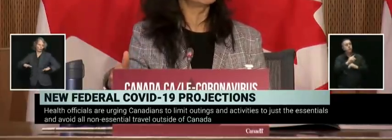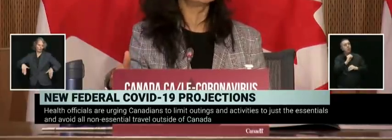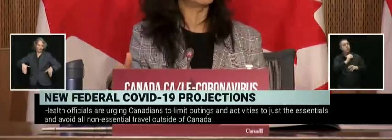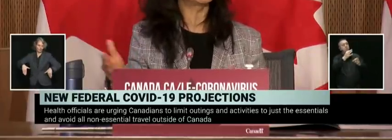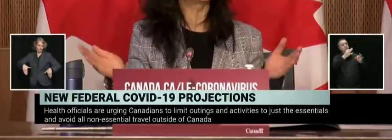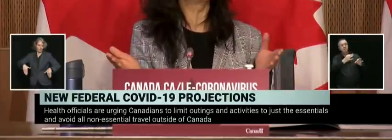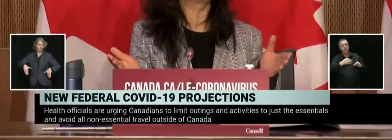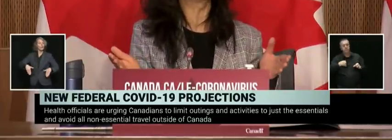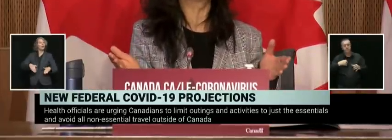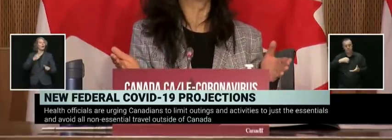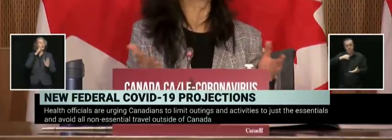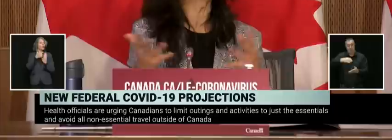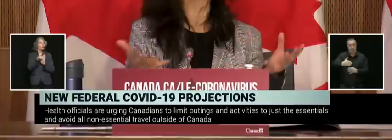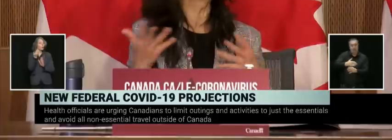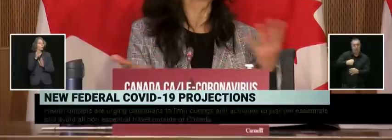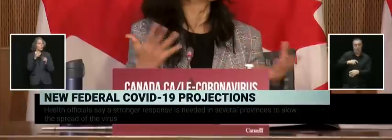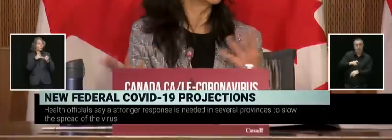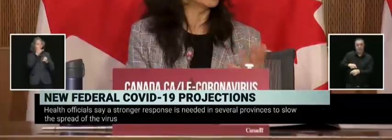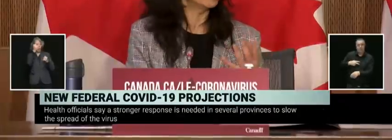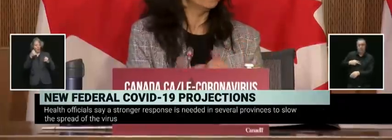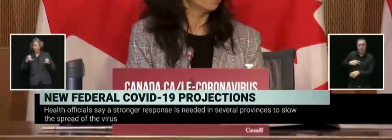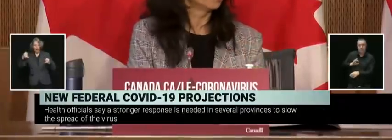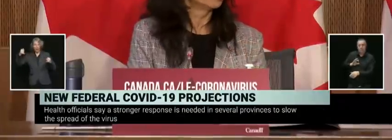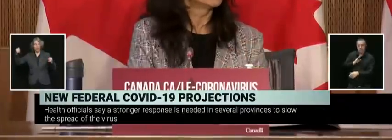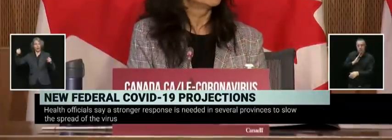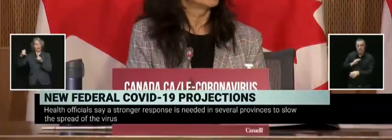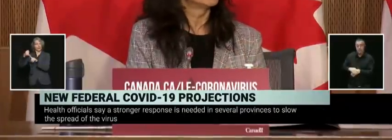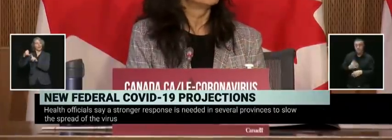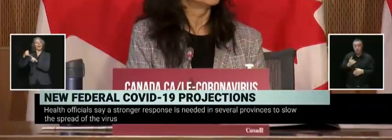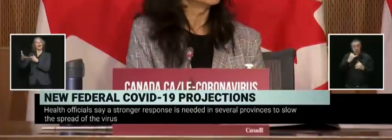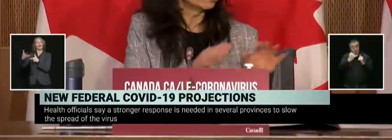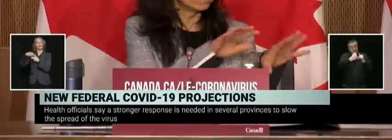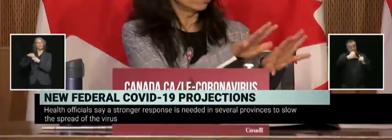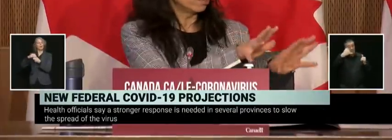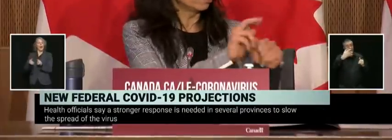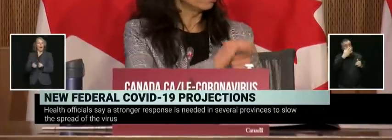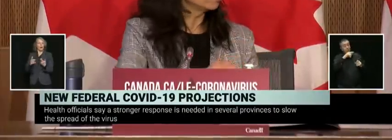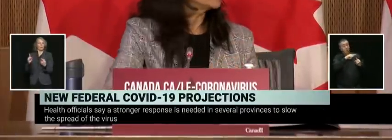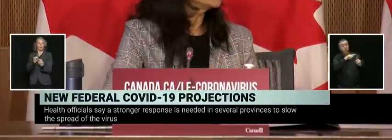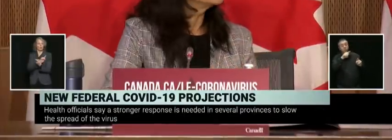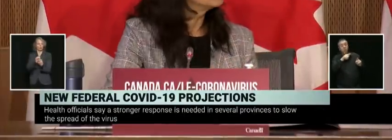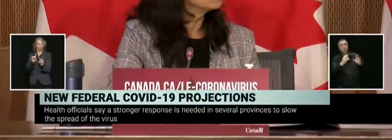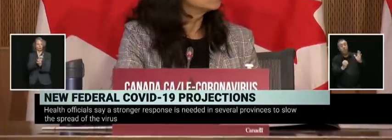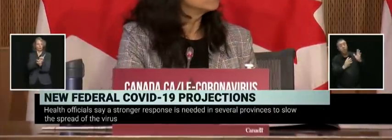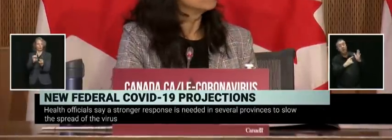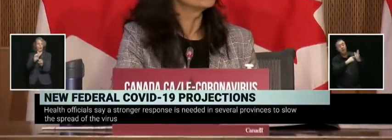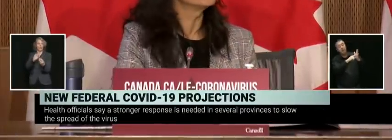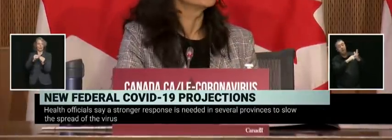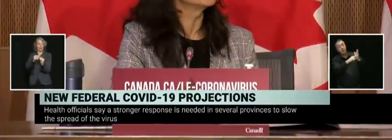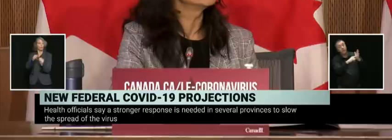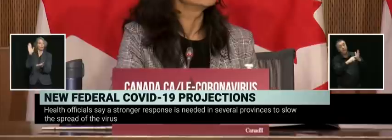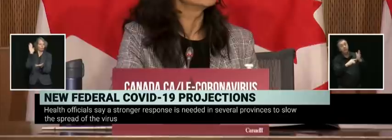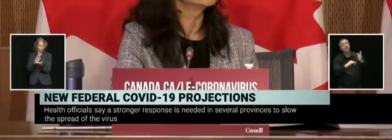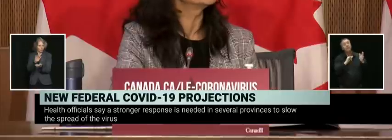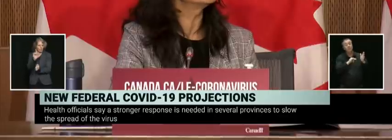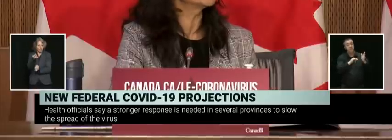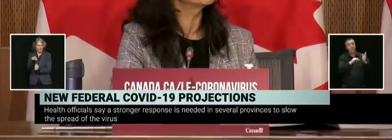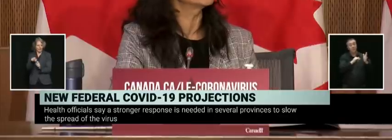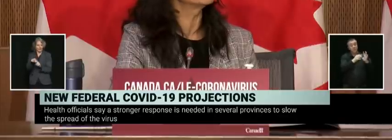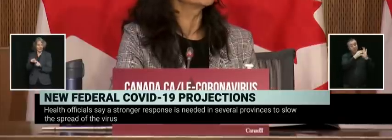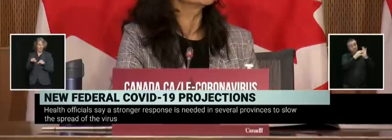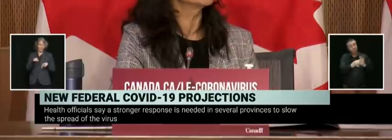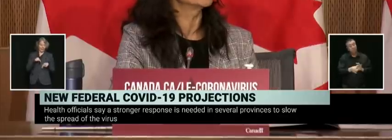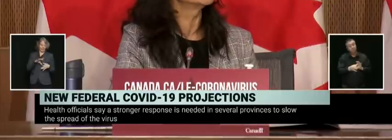that curve, that takes into account the amount of contacts. So, but no, so the date we can verify. It should